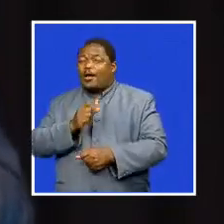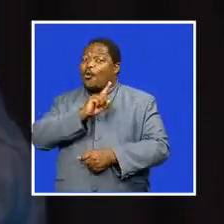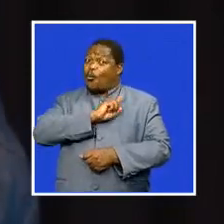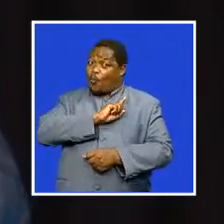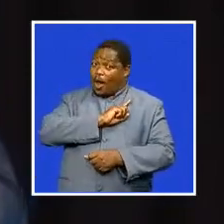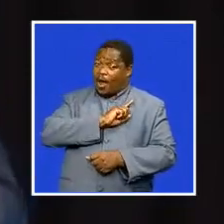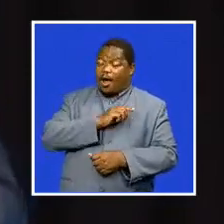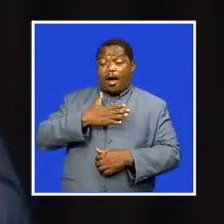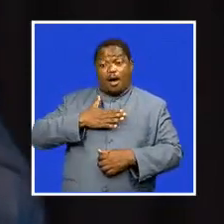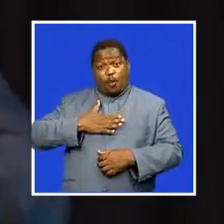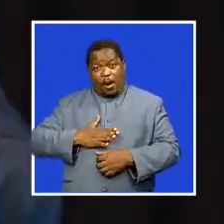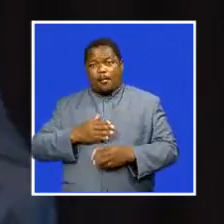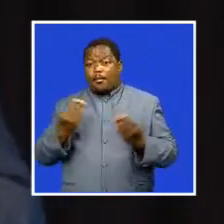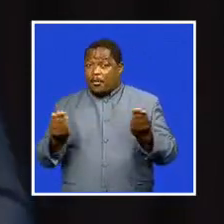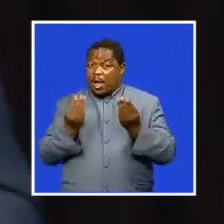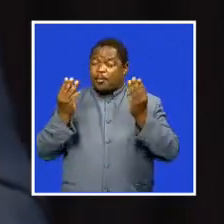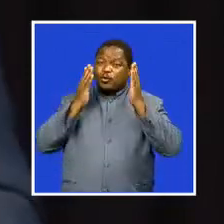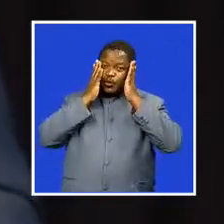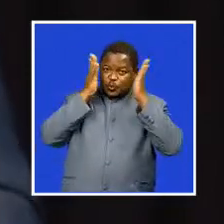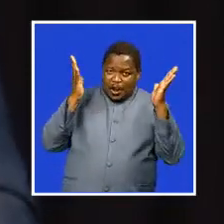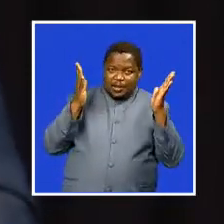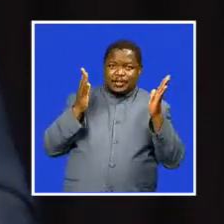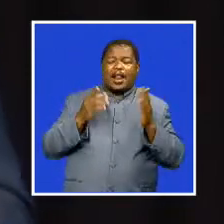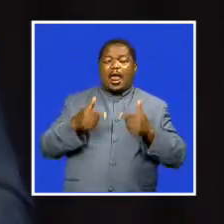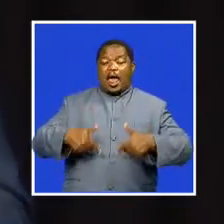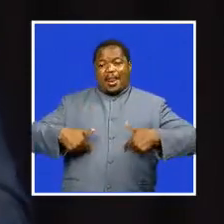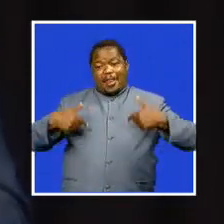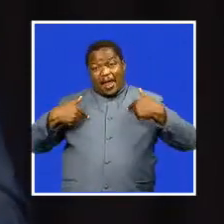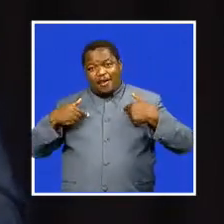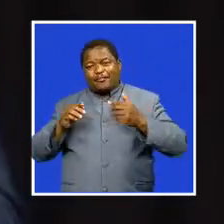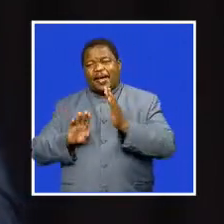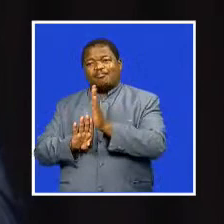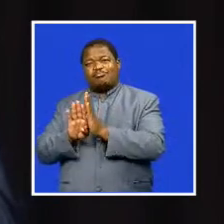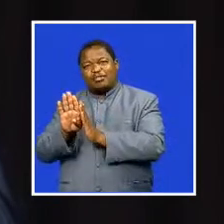emaswati lakhola angakubadaleli